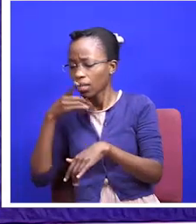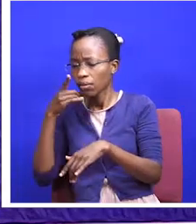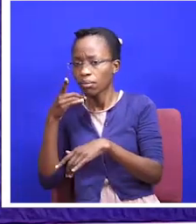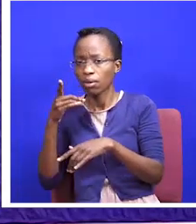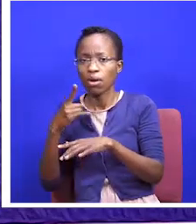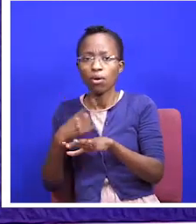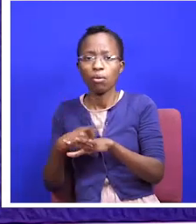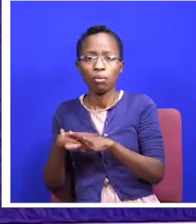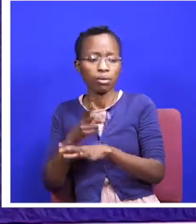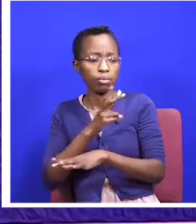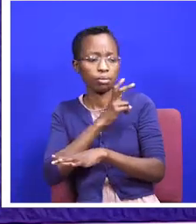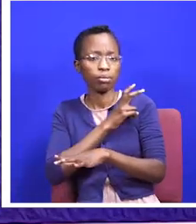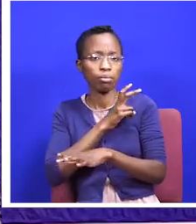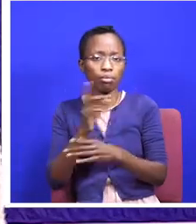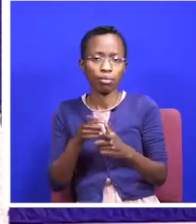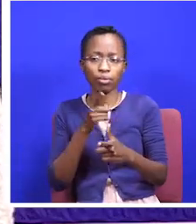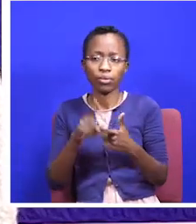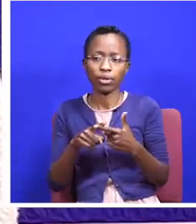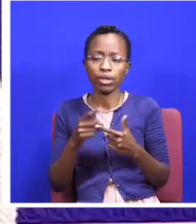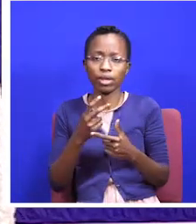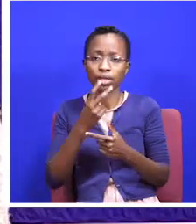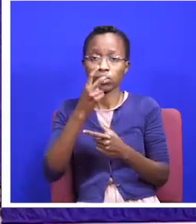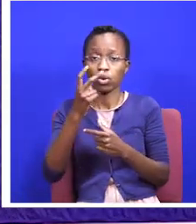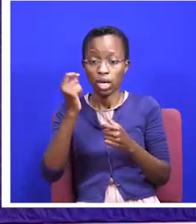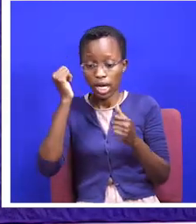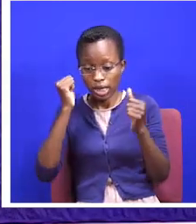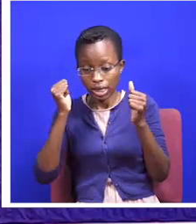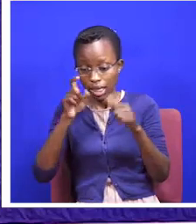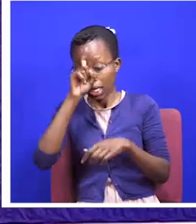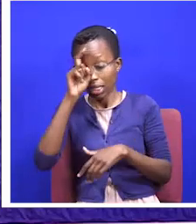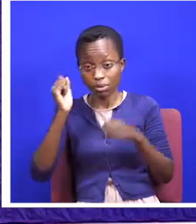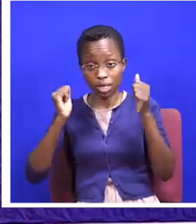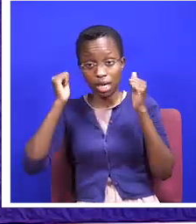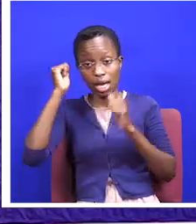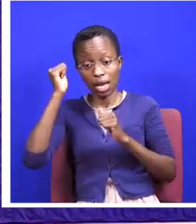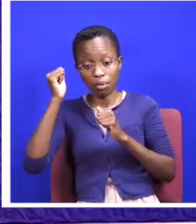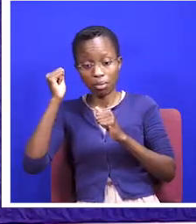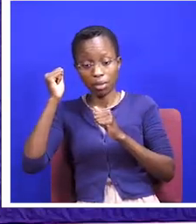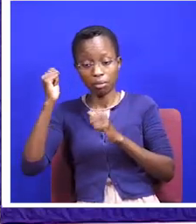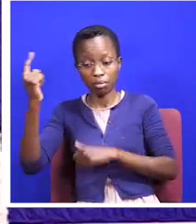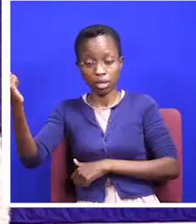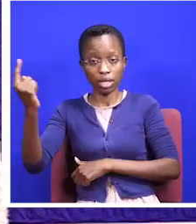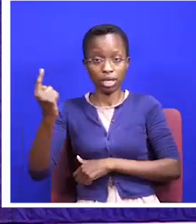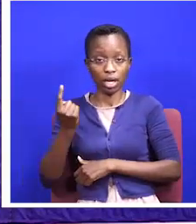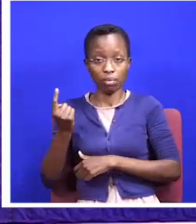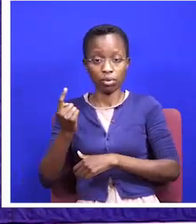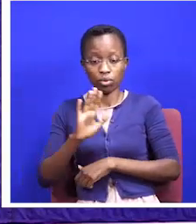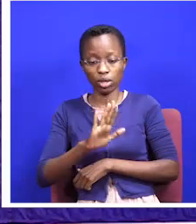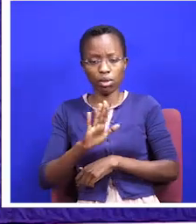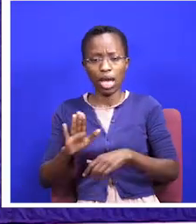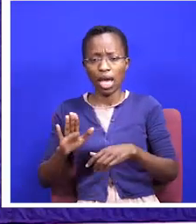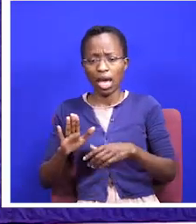saw, the Bible tells us, they saw the army, the Egyptian army coming towards